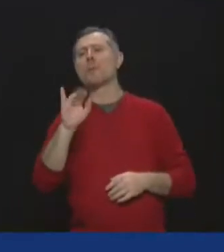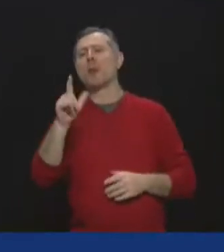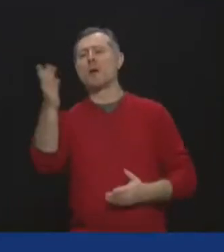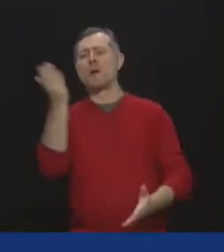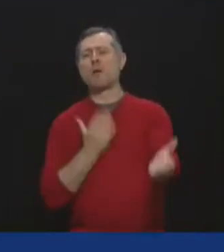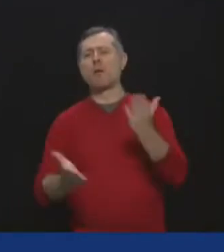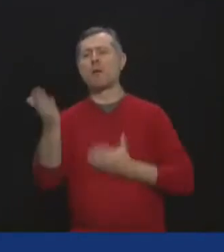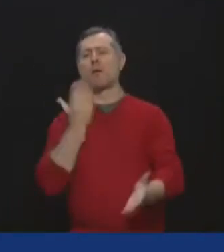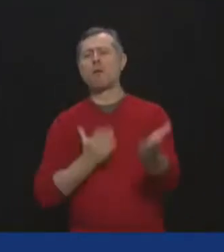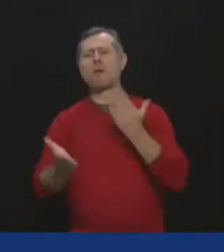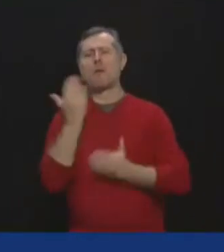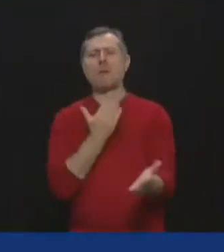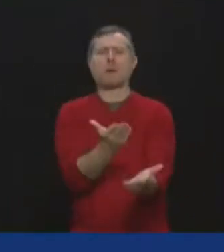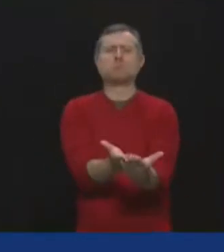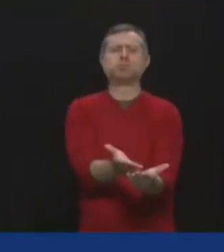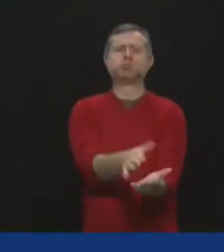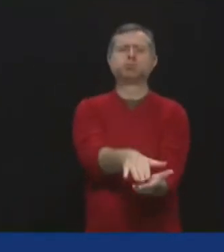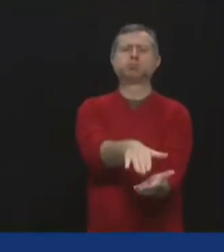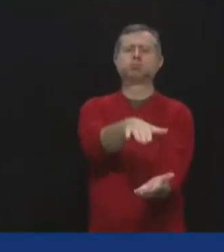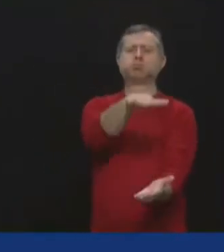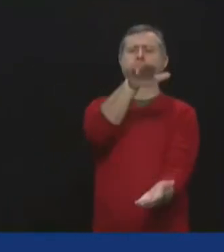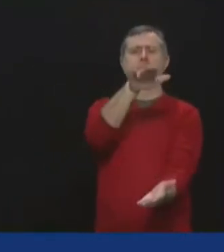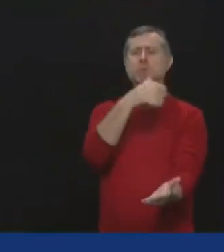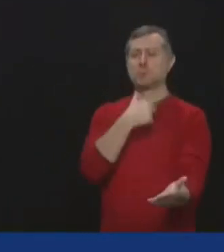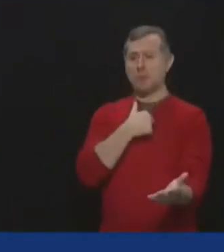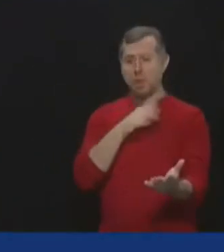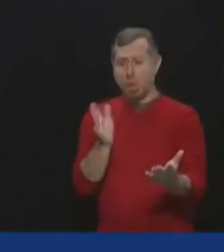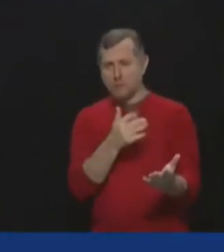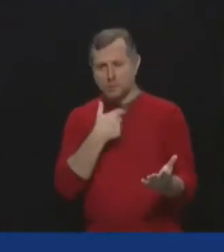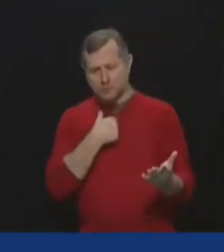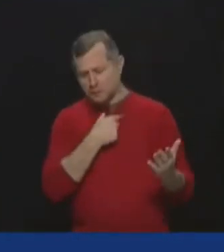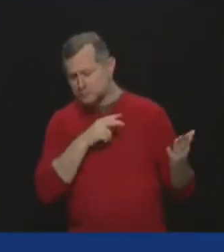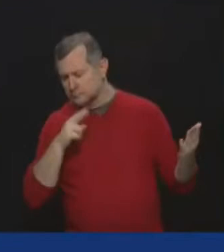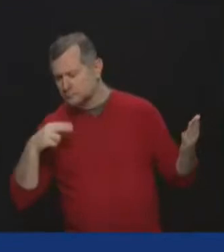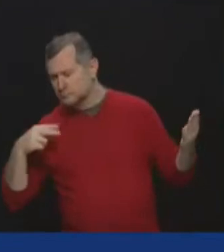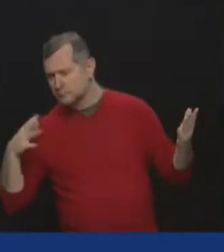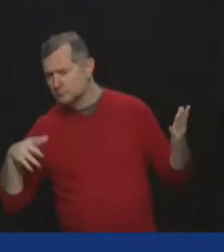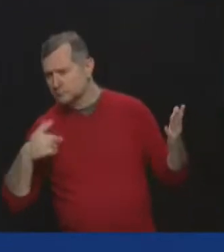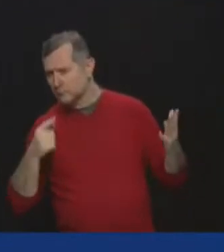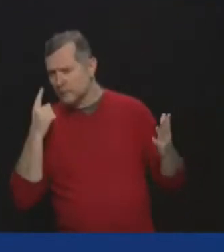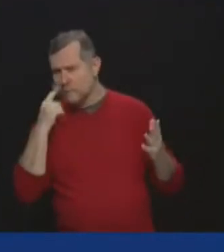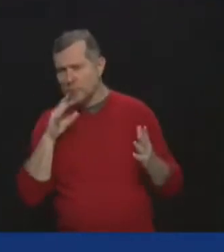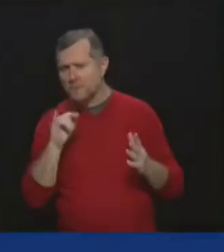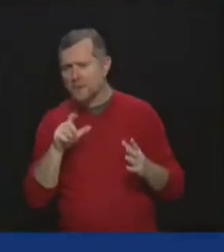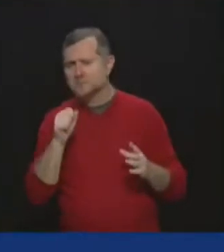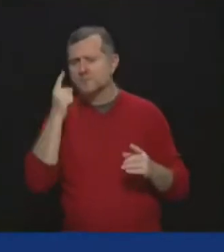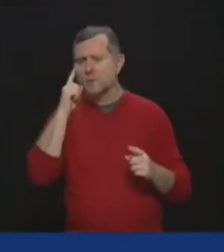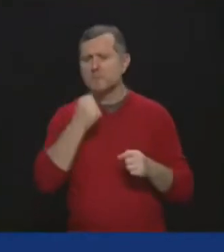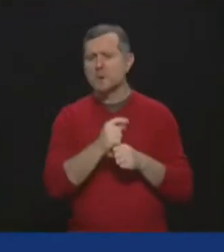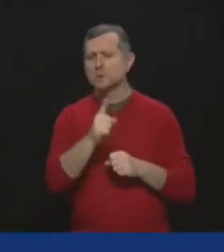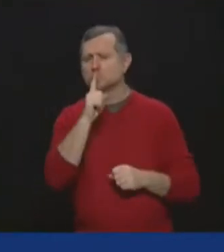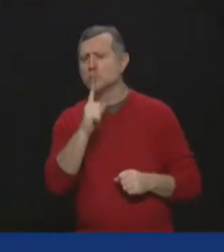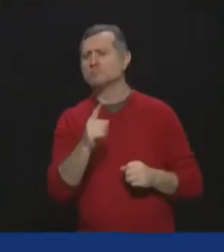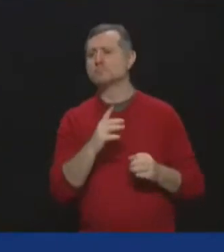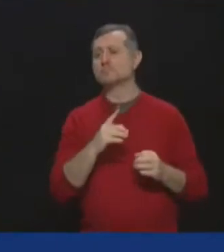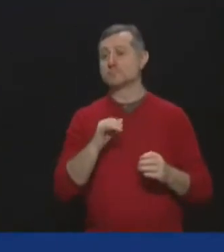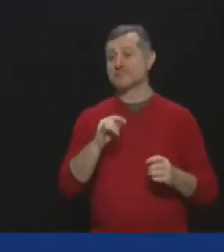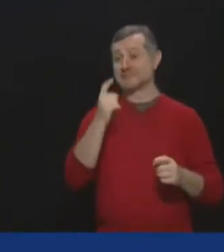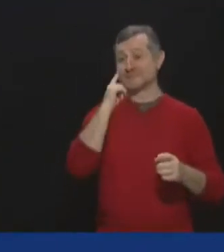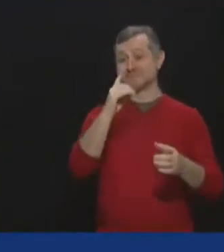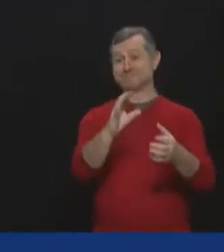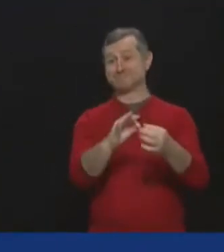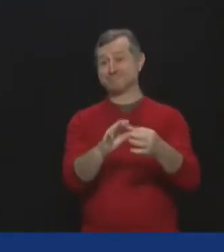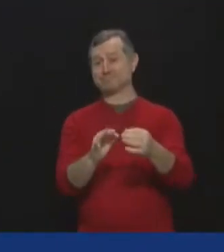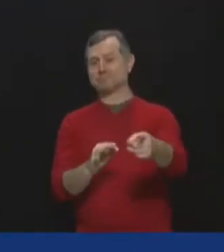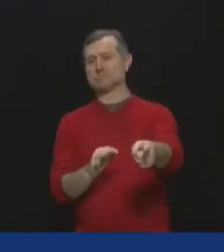know what's in them. I want to know the rationale behind each one and make sure that we get it. But this is, your timing is right, that this